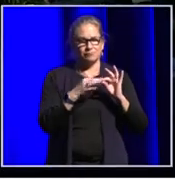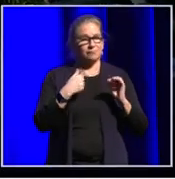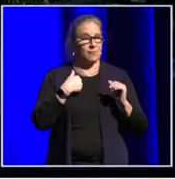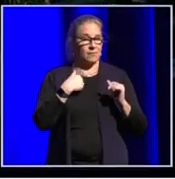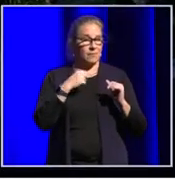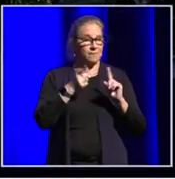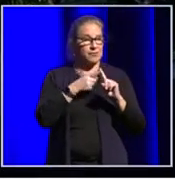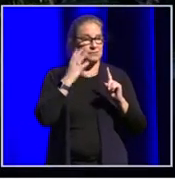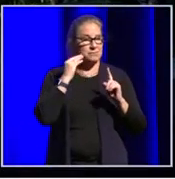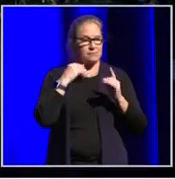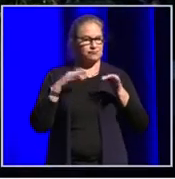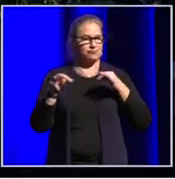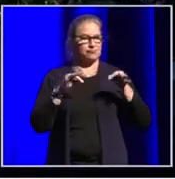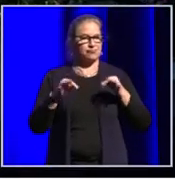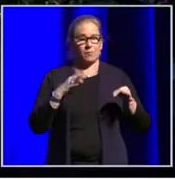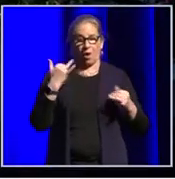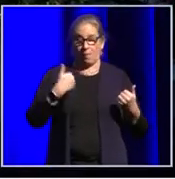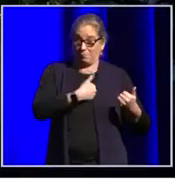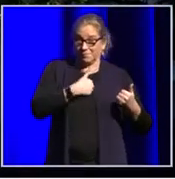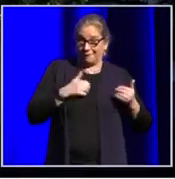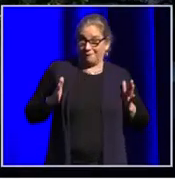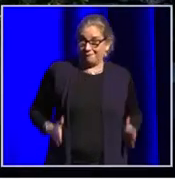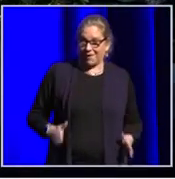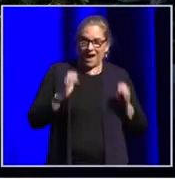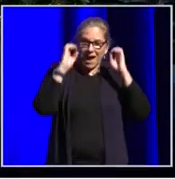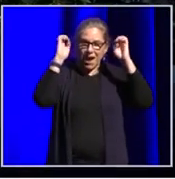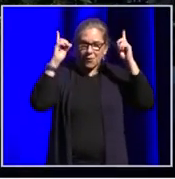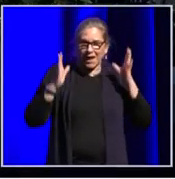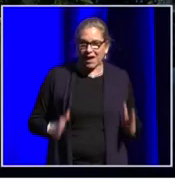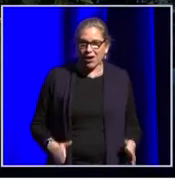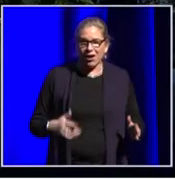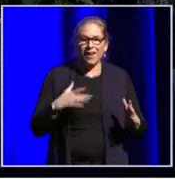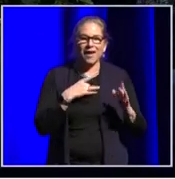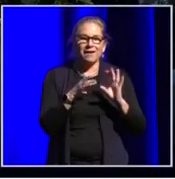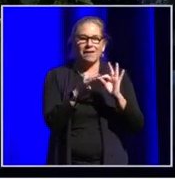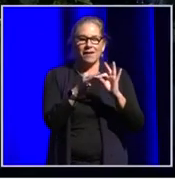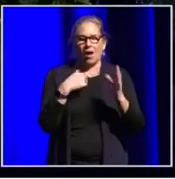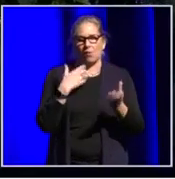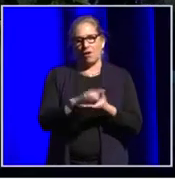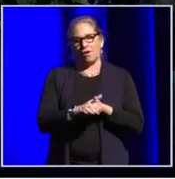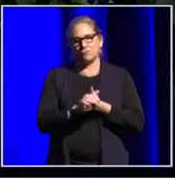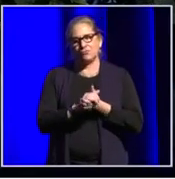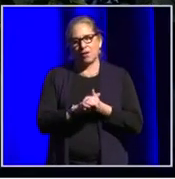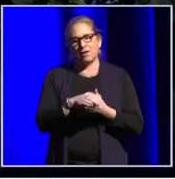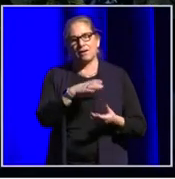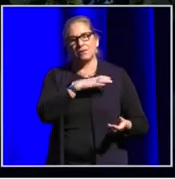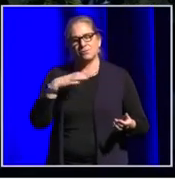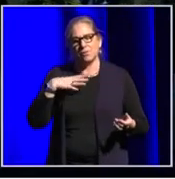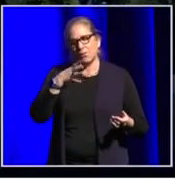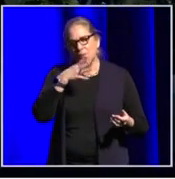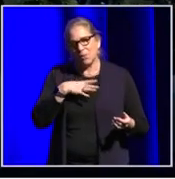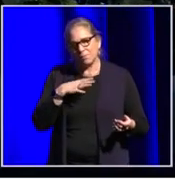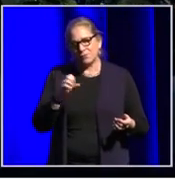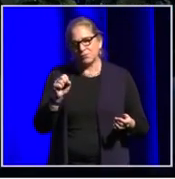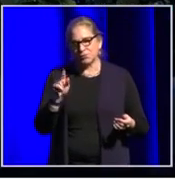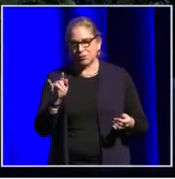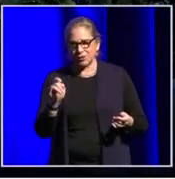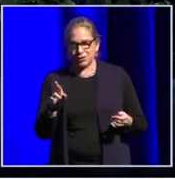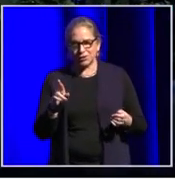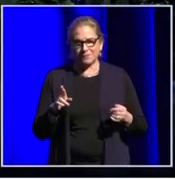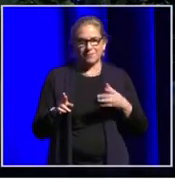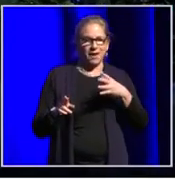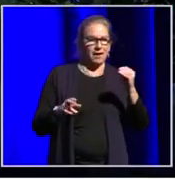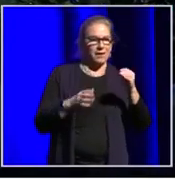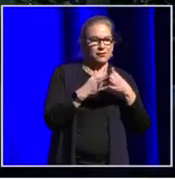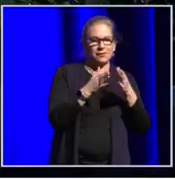Norton. Congratulations to you, as well as to our newly minted Attorney General, Brian Schwab. Thanks